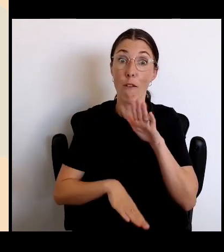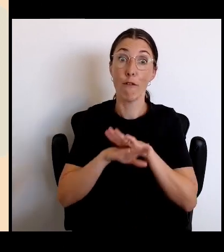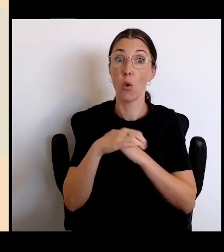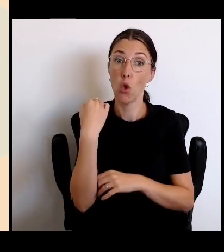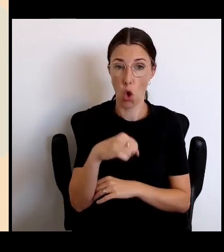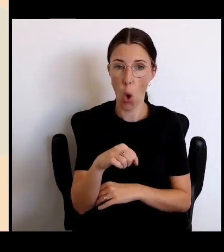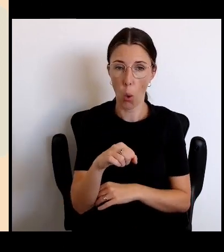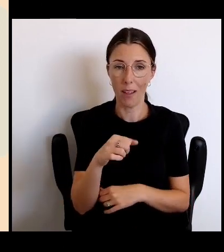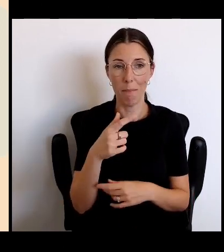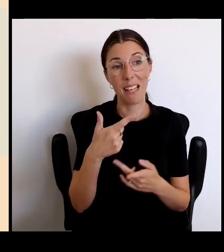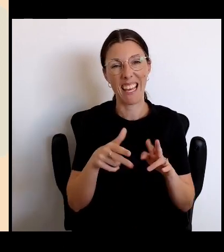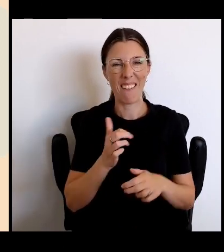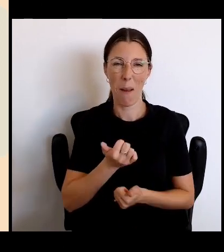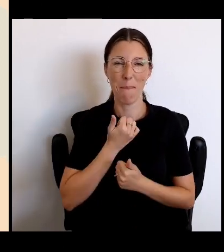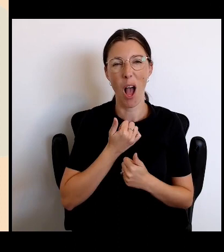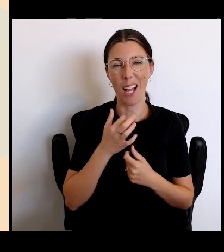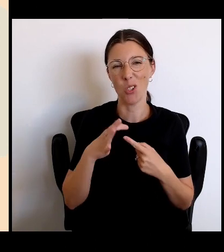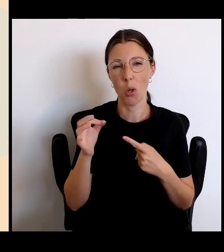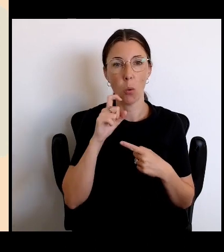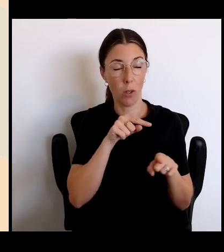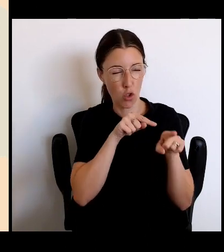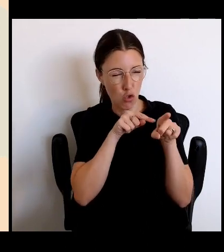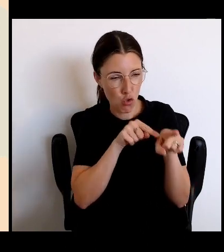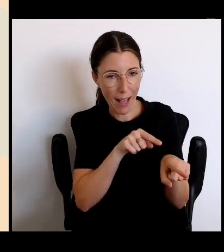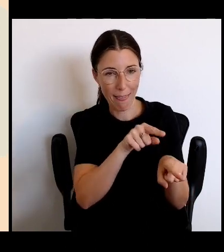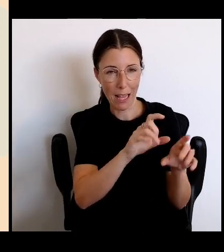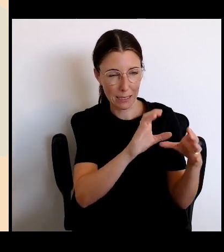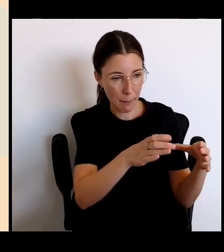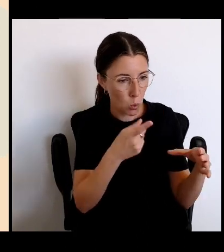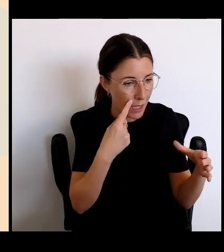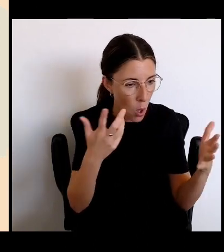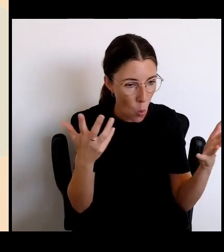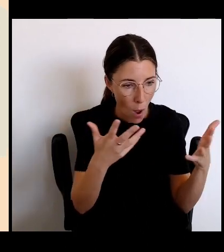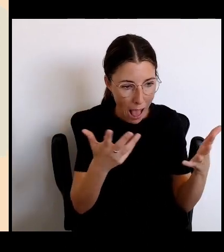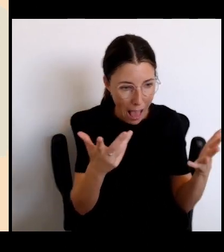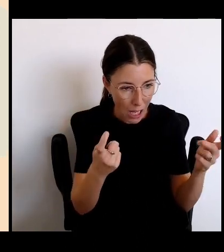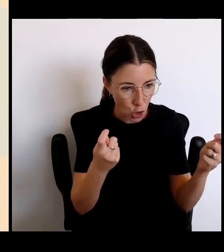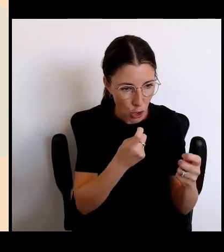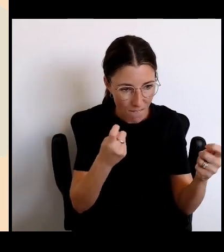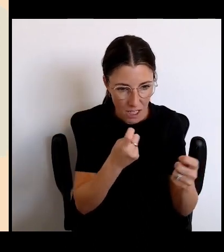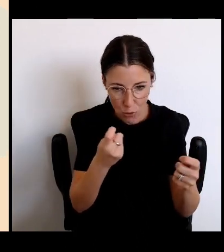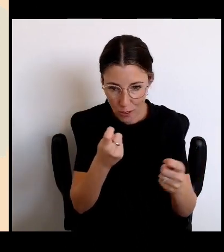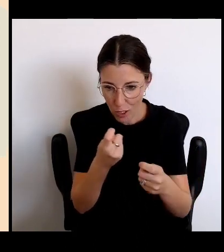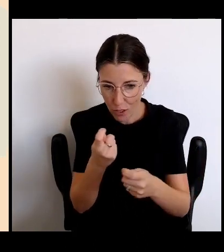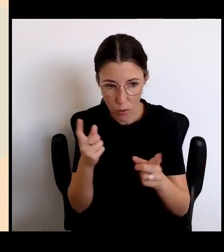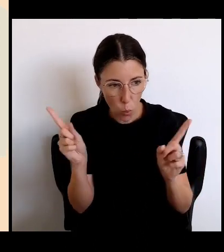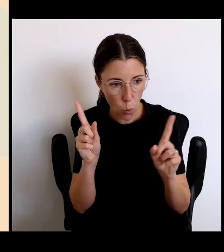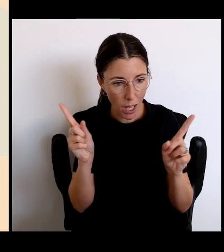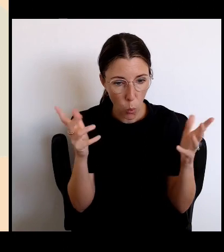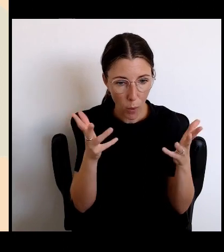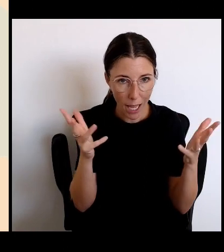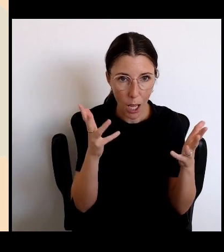this segmentation over time so we could see where the segments are shifting and what the propensity is to move. But given that this is a